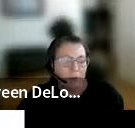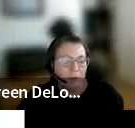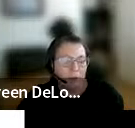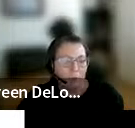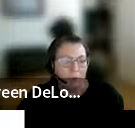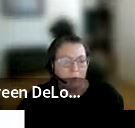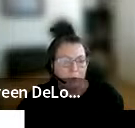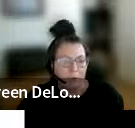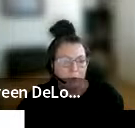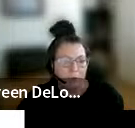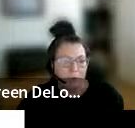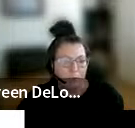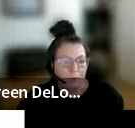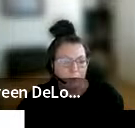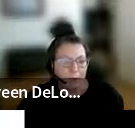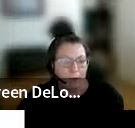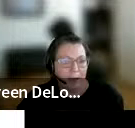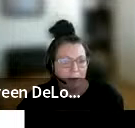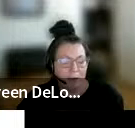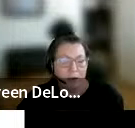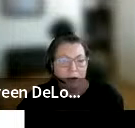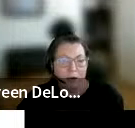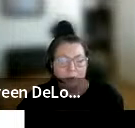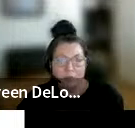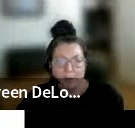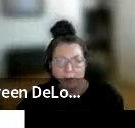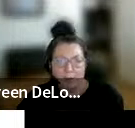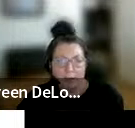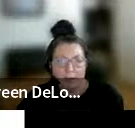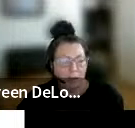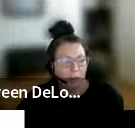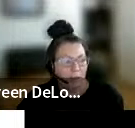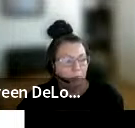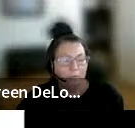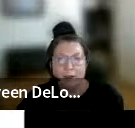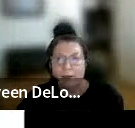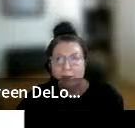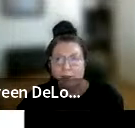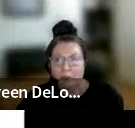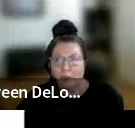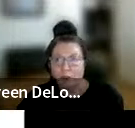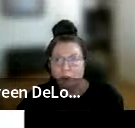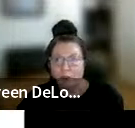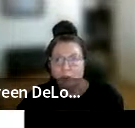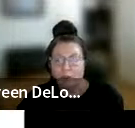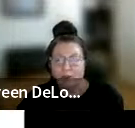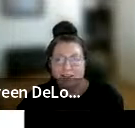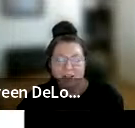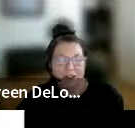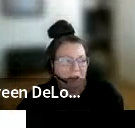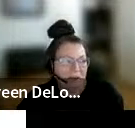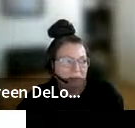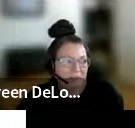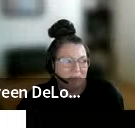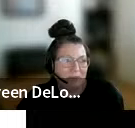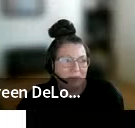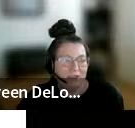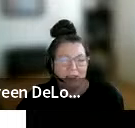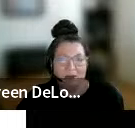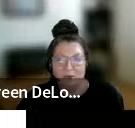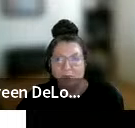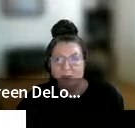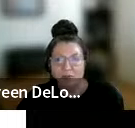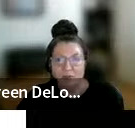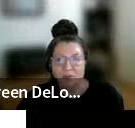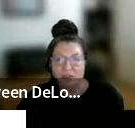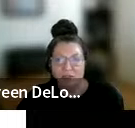And it's important to meet them where they're at, respect that, and then provide education. Though I have to